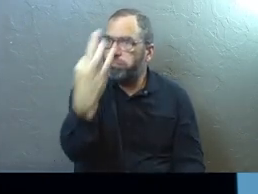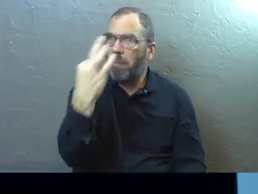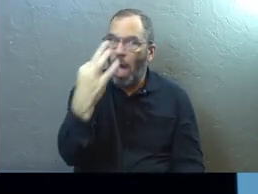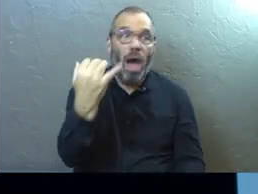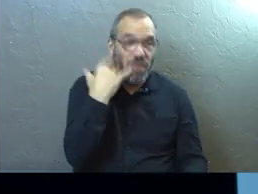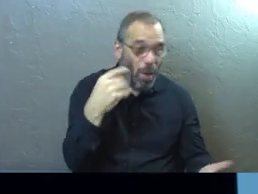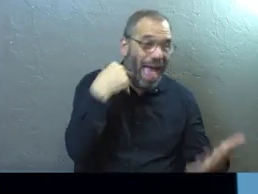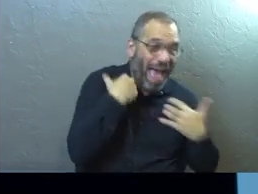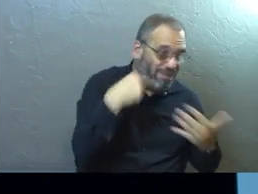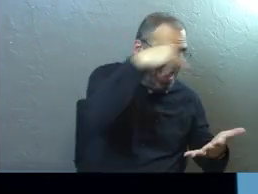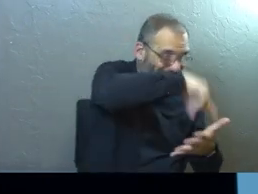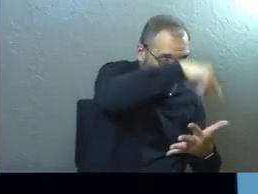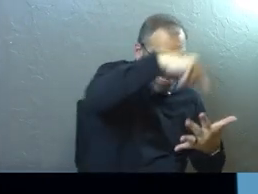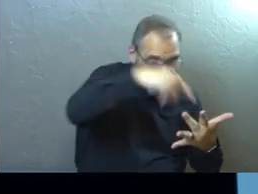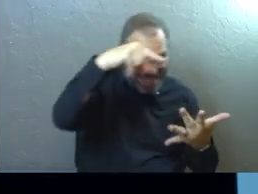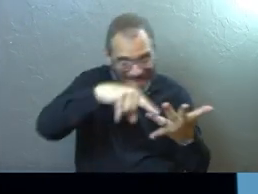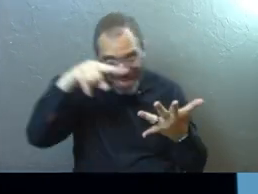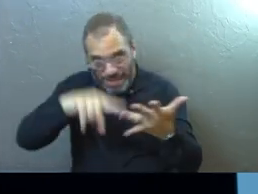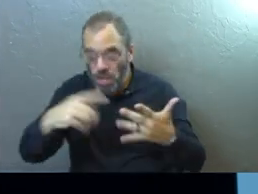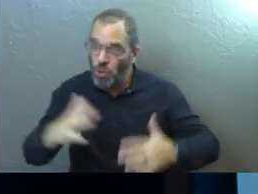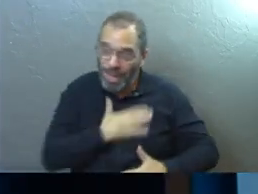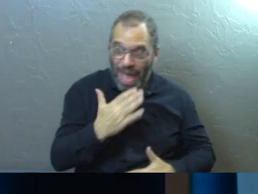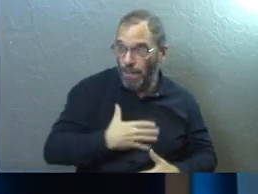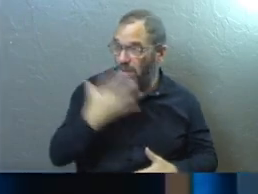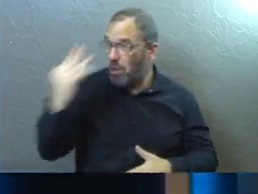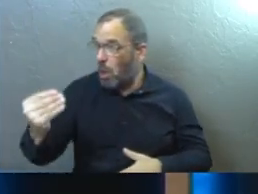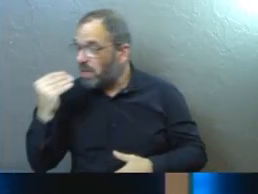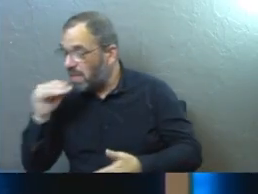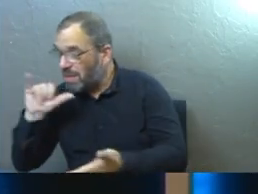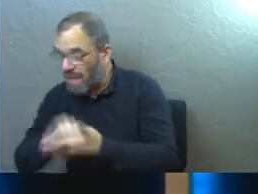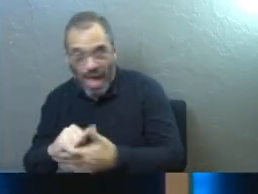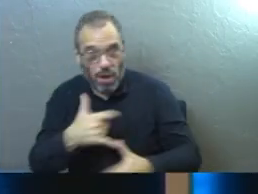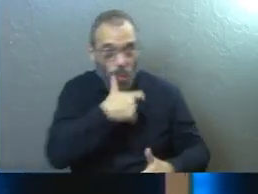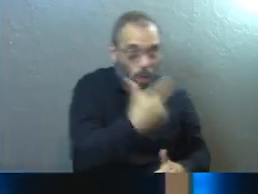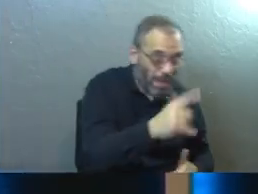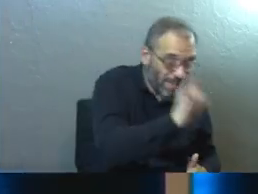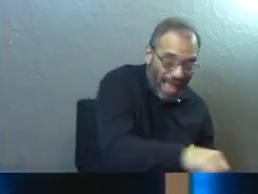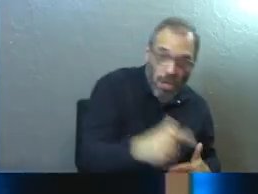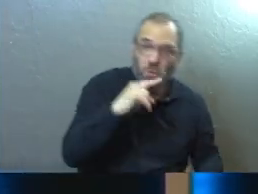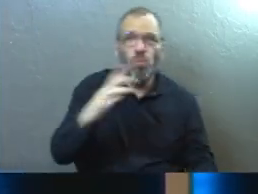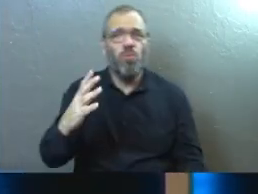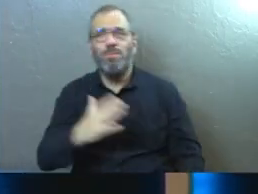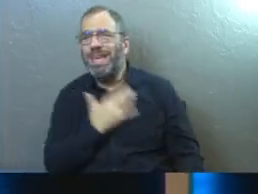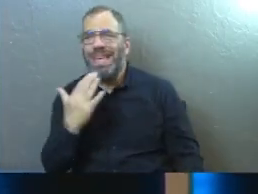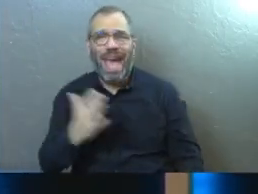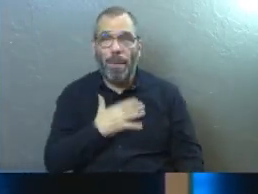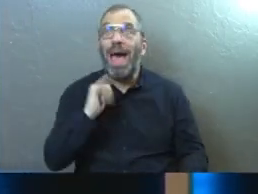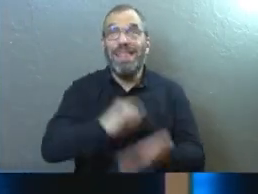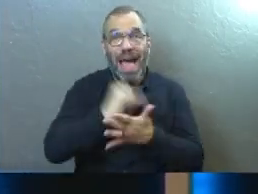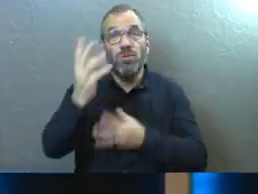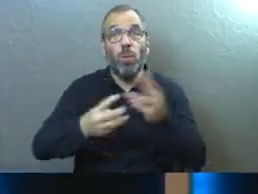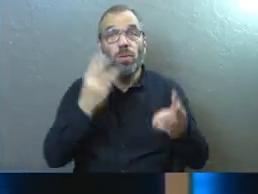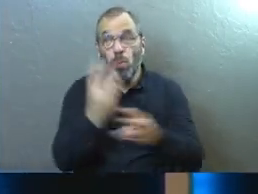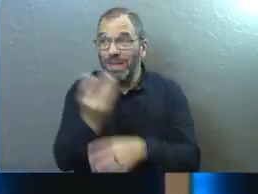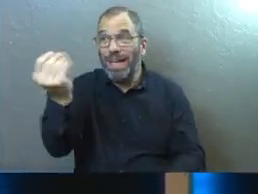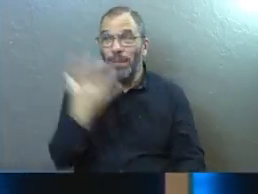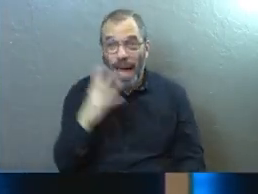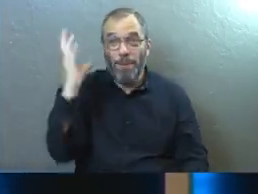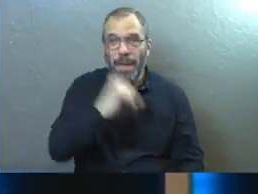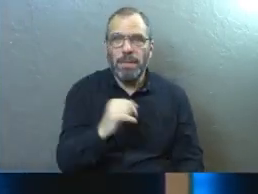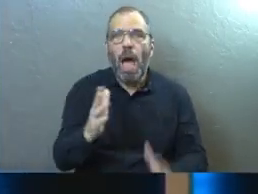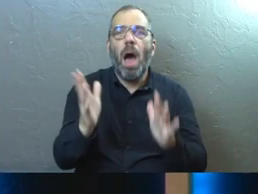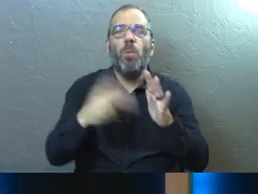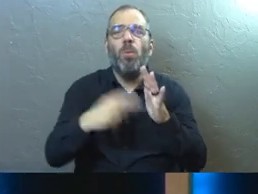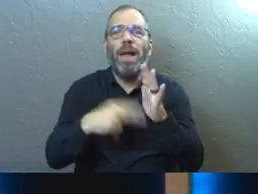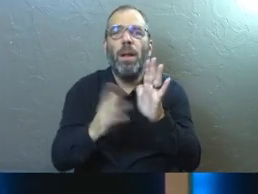happy, right? If you have this thing, if you go there, if you eat this, if you watch that, you'll be happy. That's what you're missing. And I